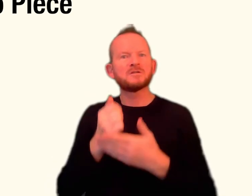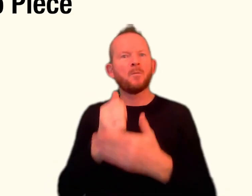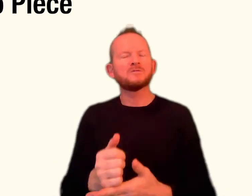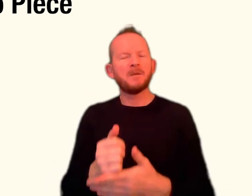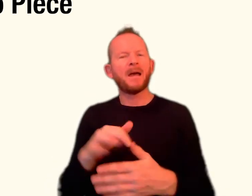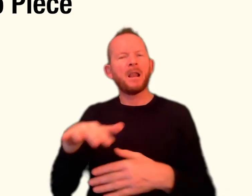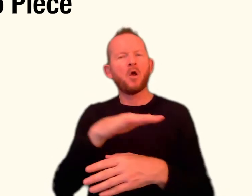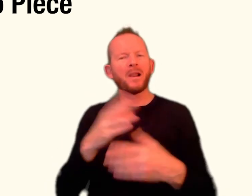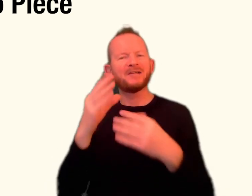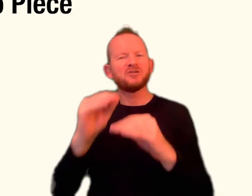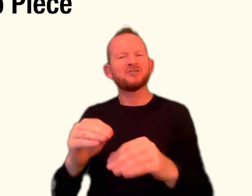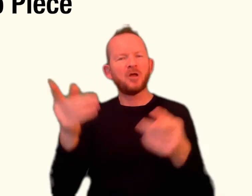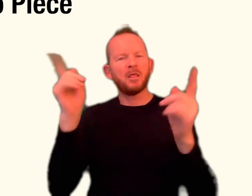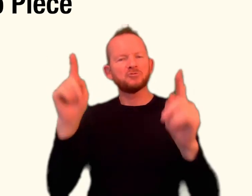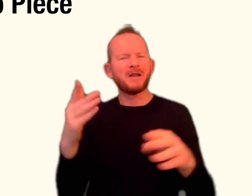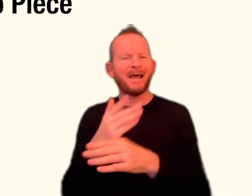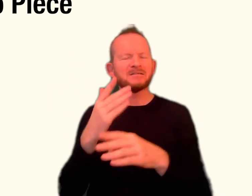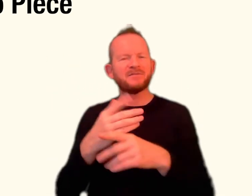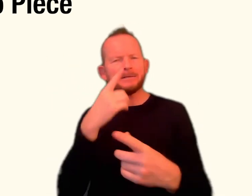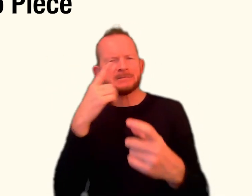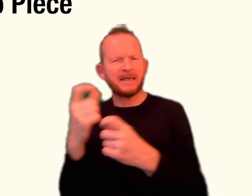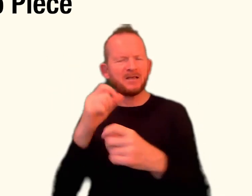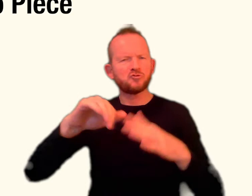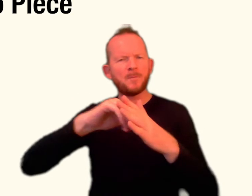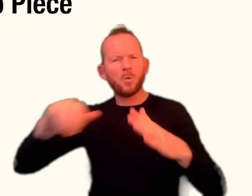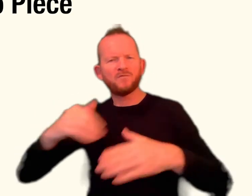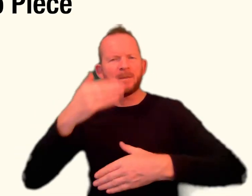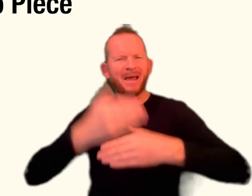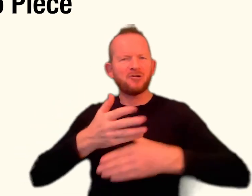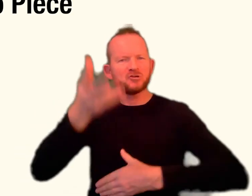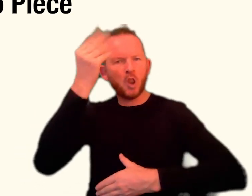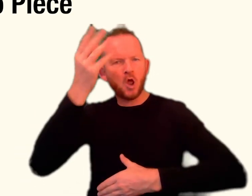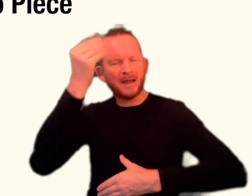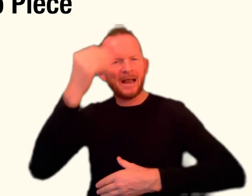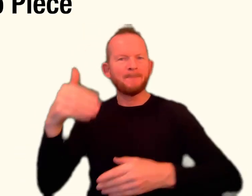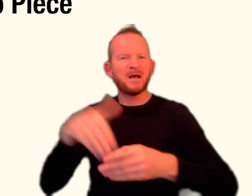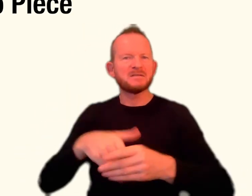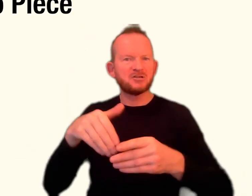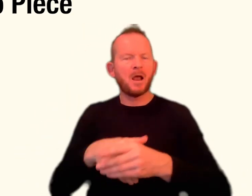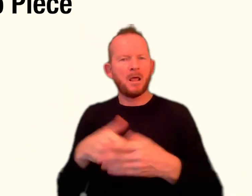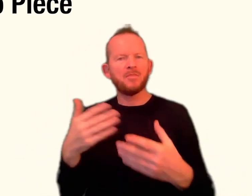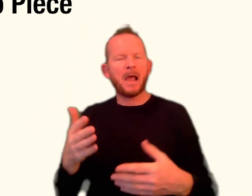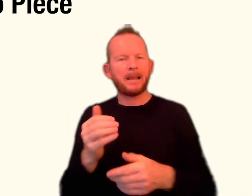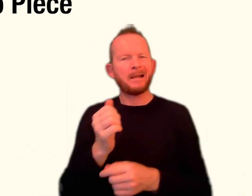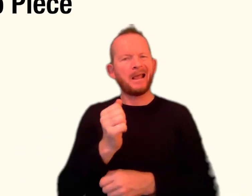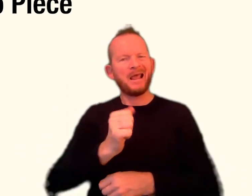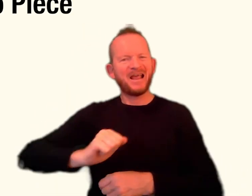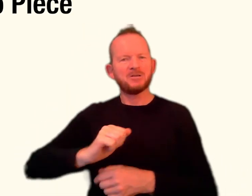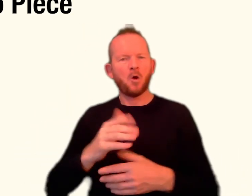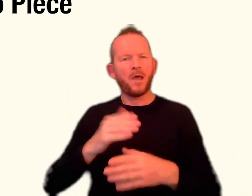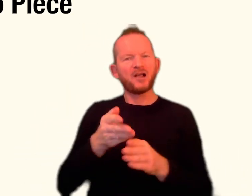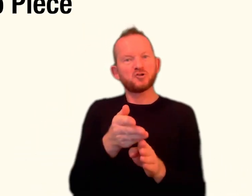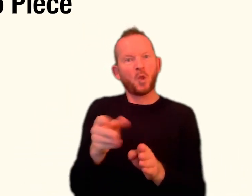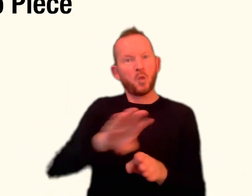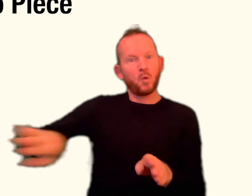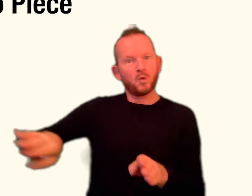authorities and others should actively seek to remove the barriers to learning and participation that can hinder or exclude pupils with special